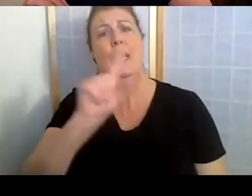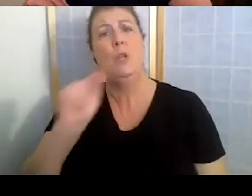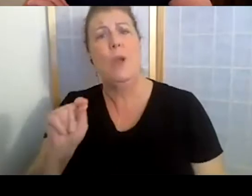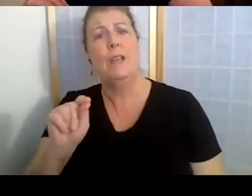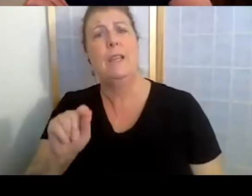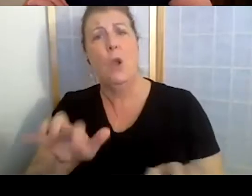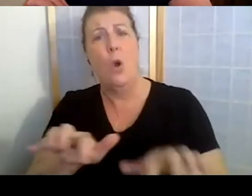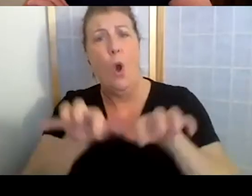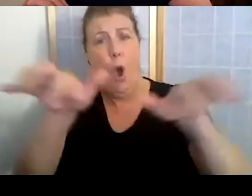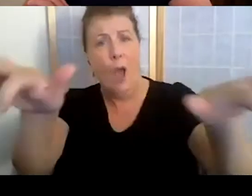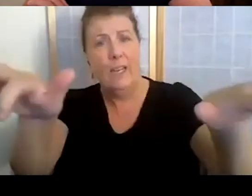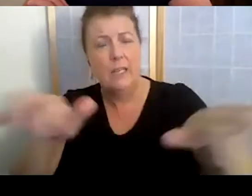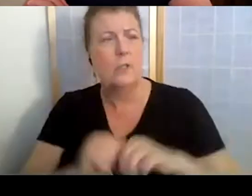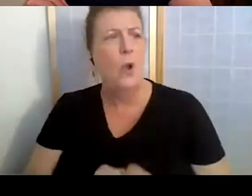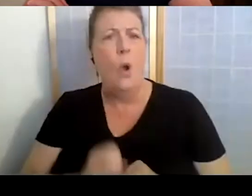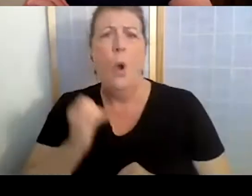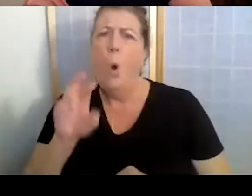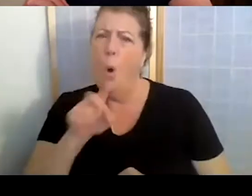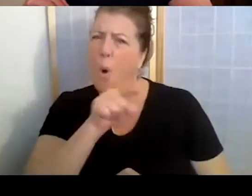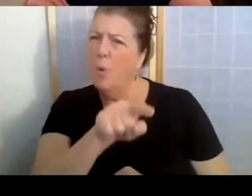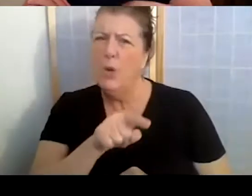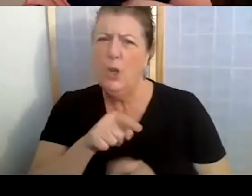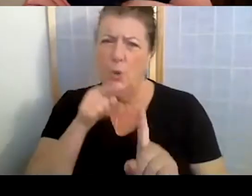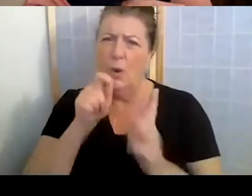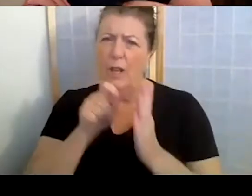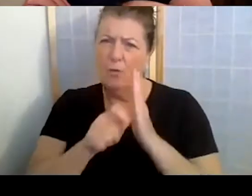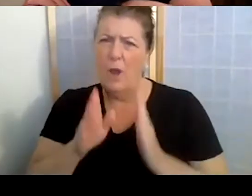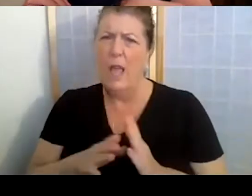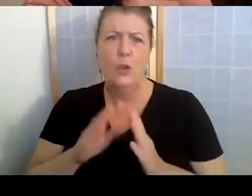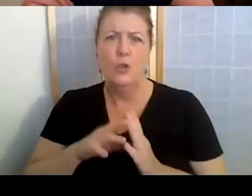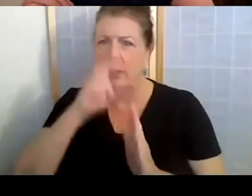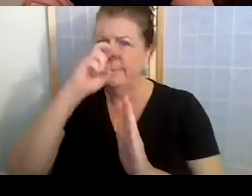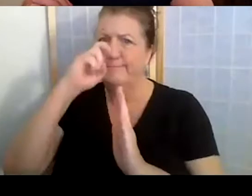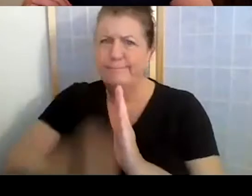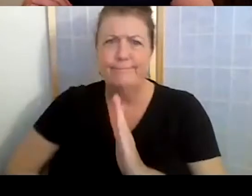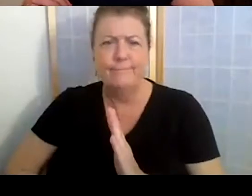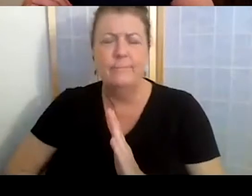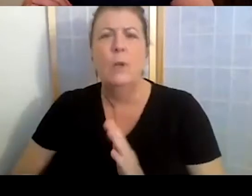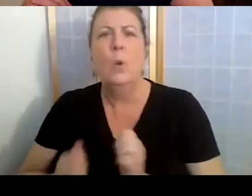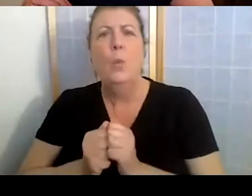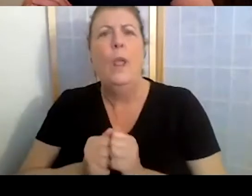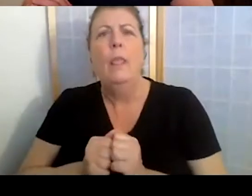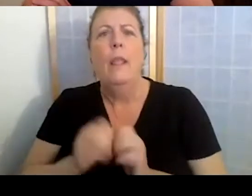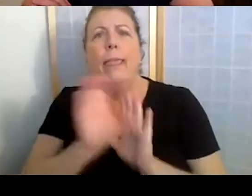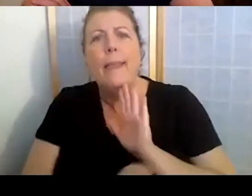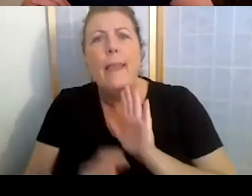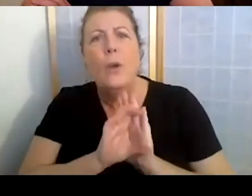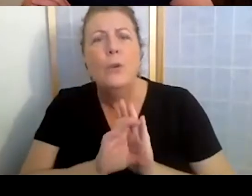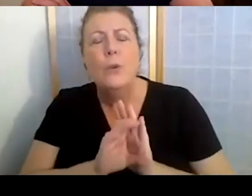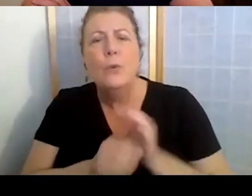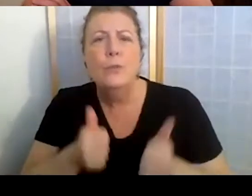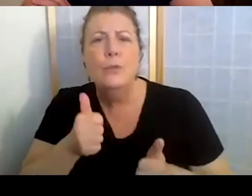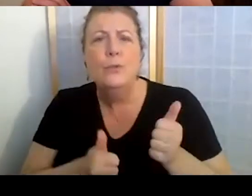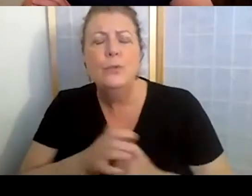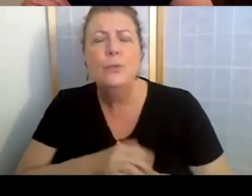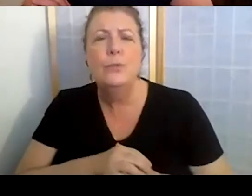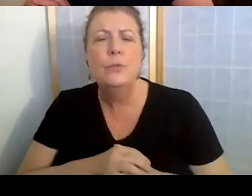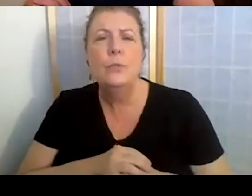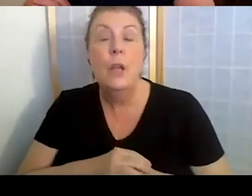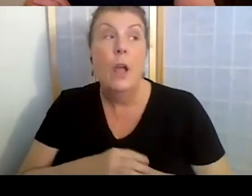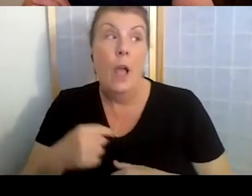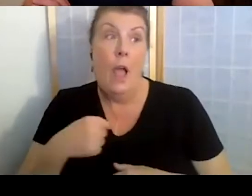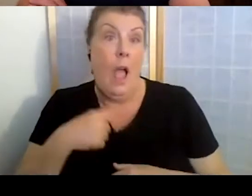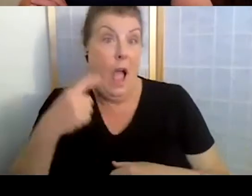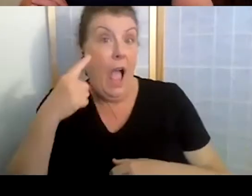or were you locked in and zoomed into what you were writing and who you were writing? I think that it was really important